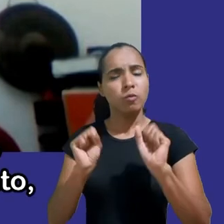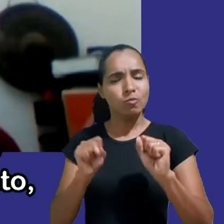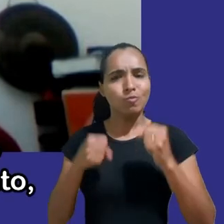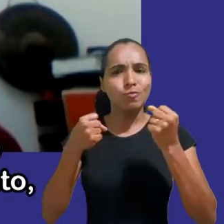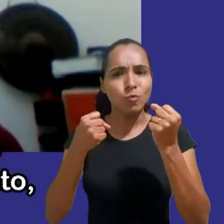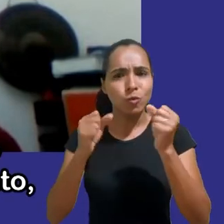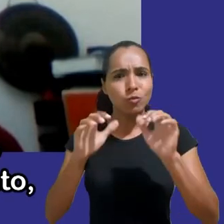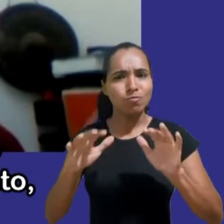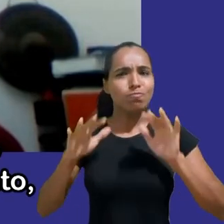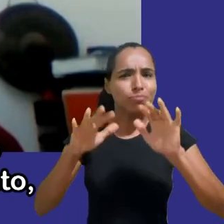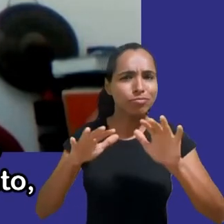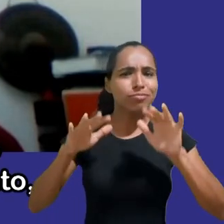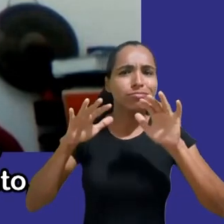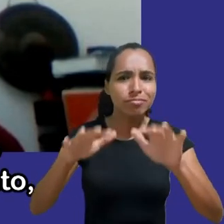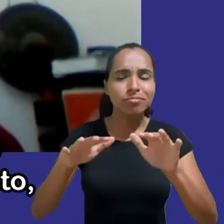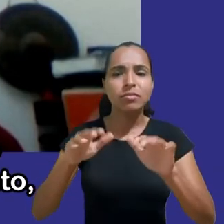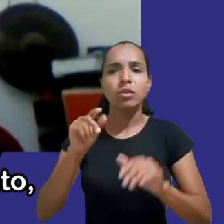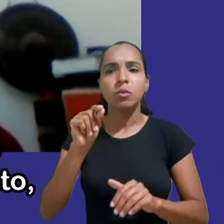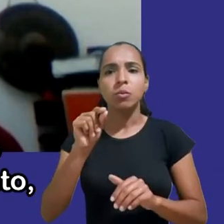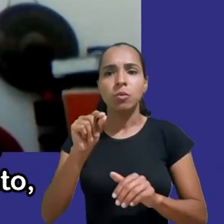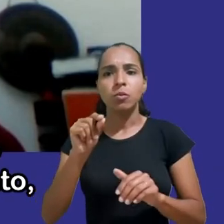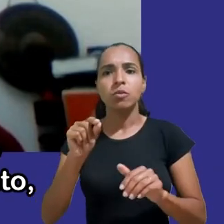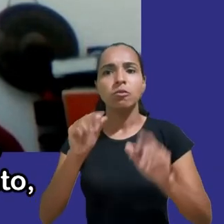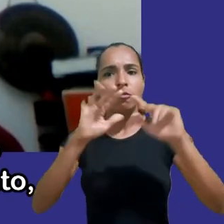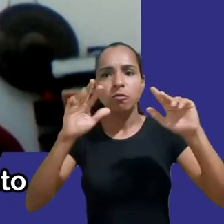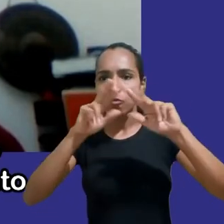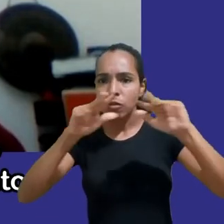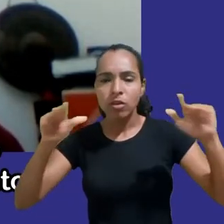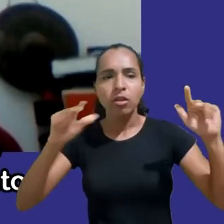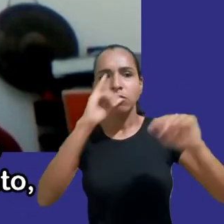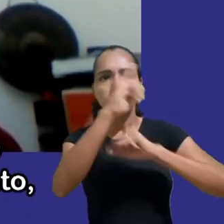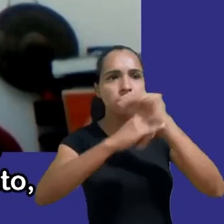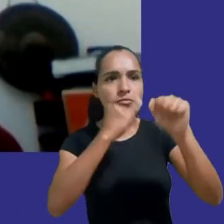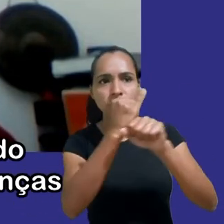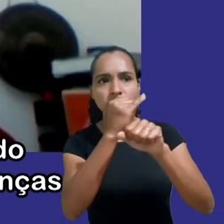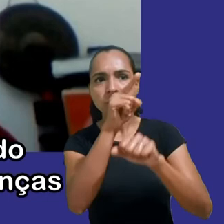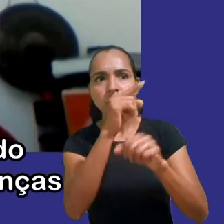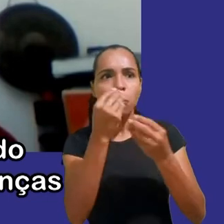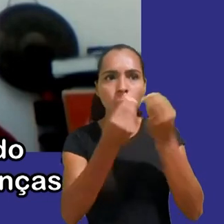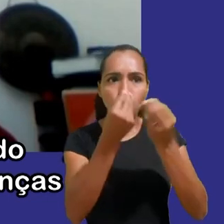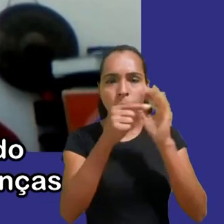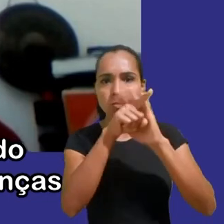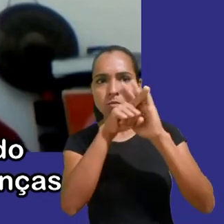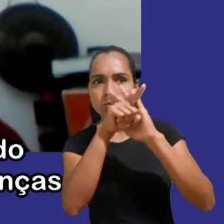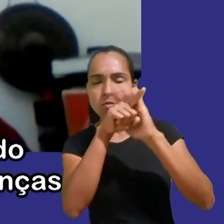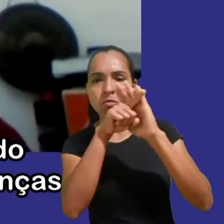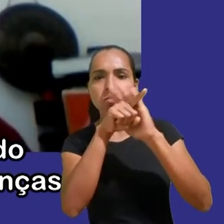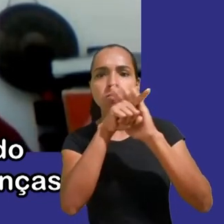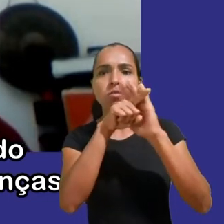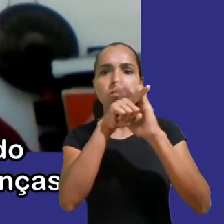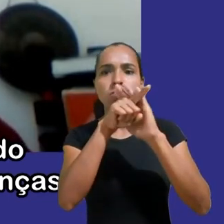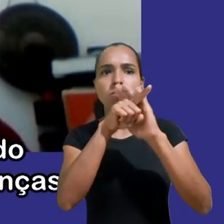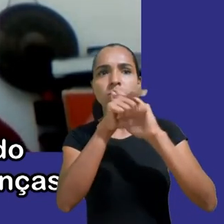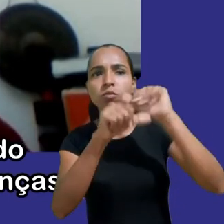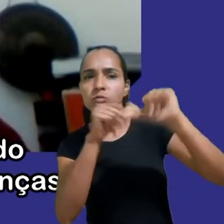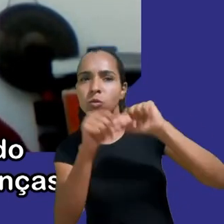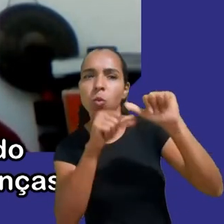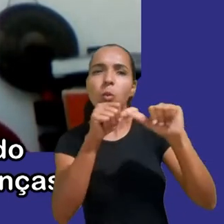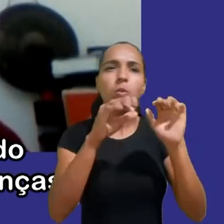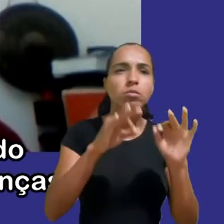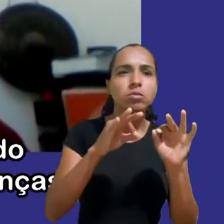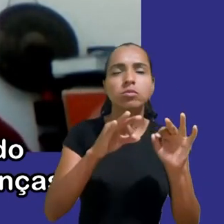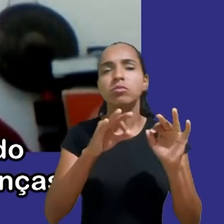inform us better about how the platforms do actually get consent and ultimately lead to real change in the way the economy